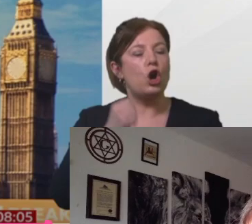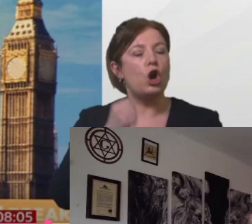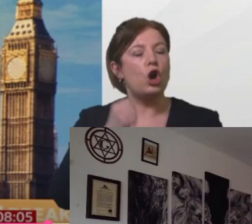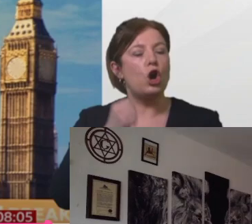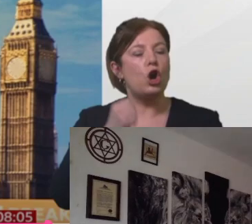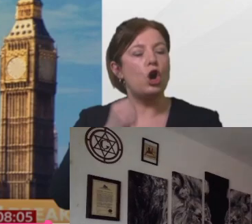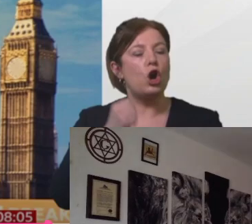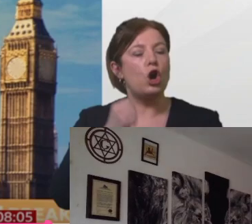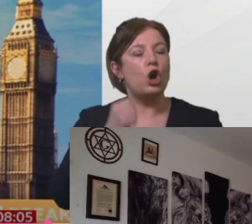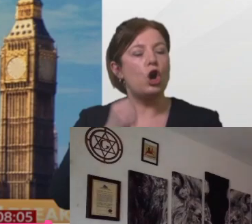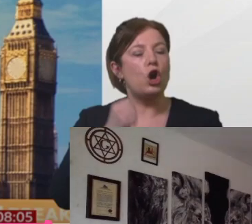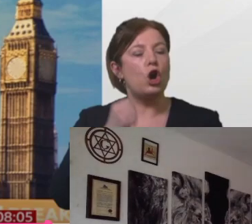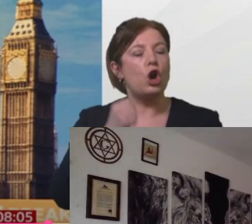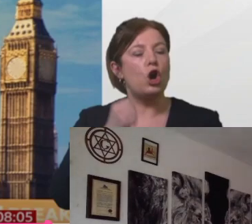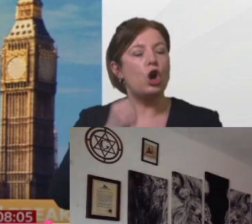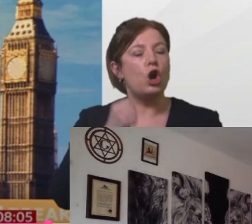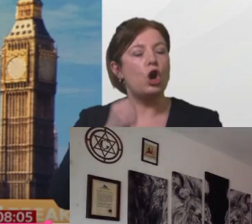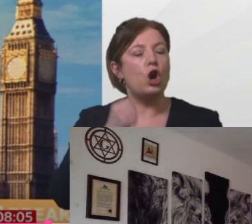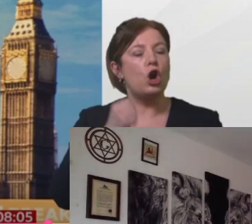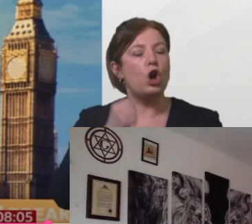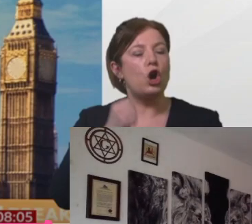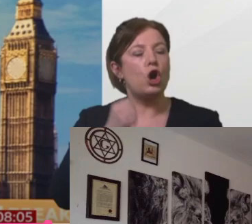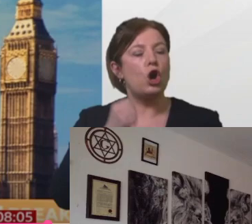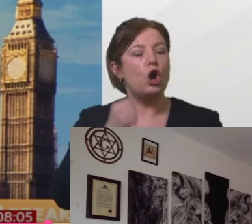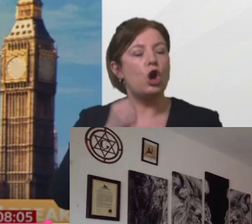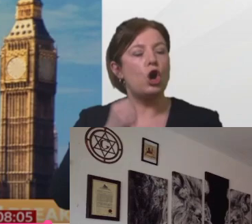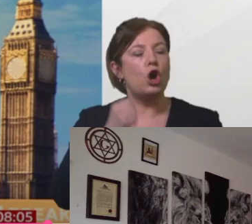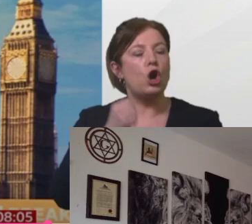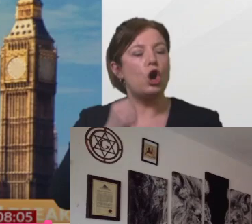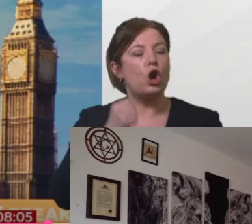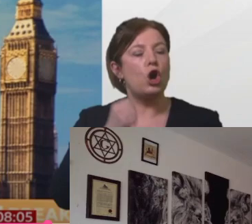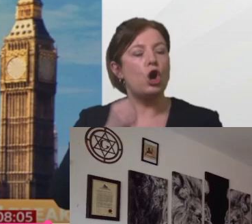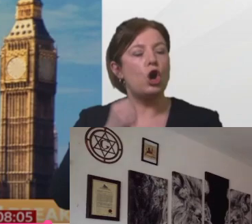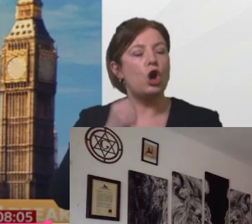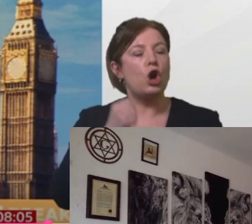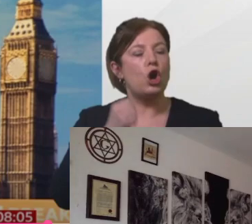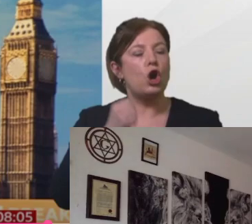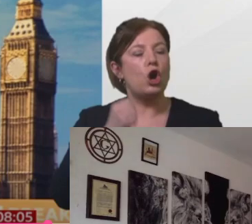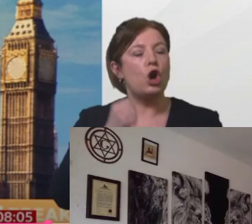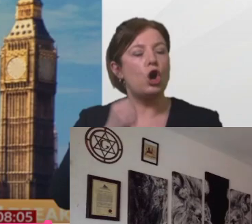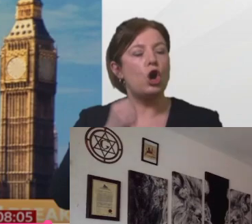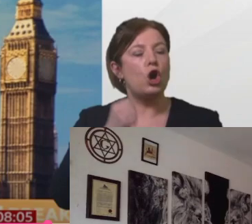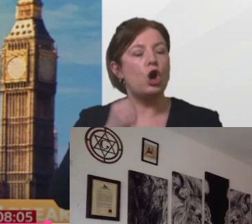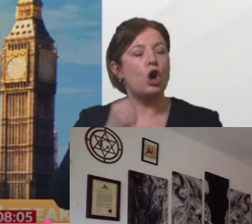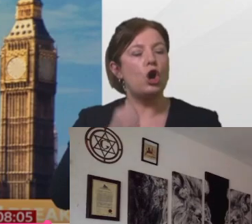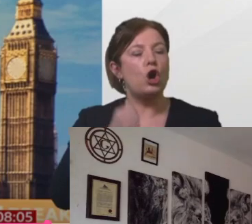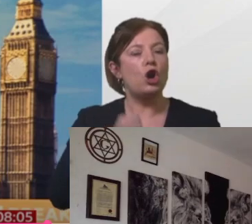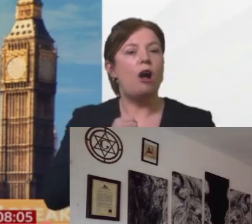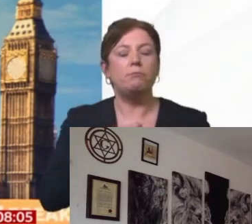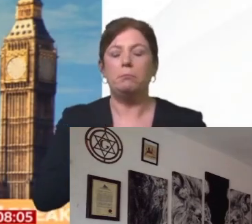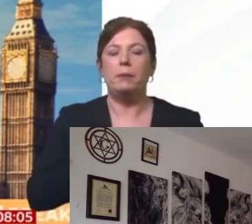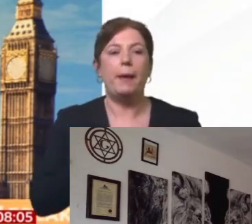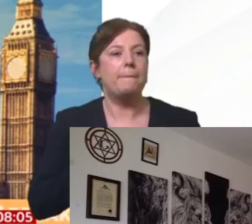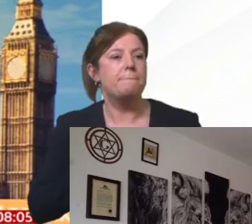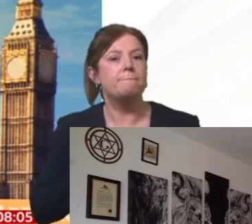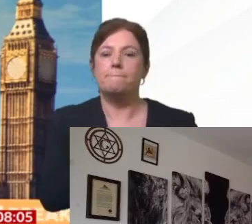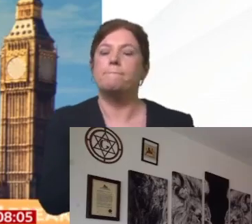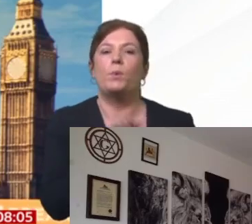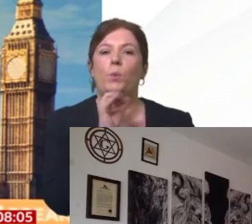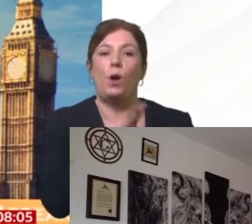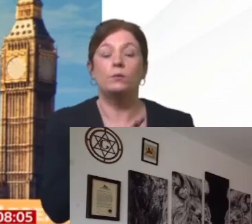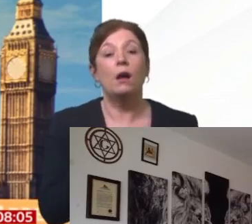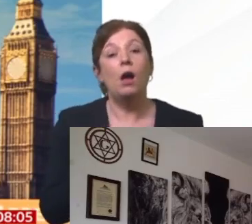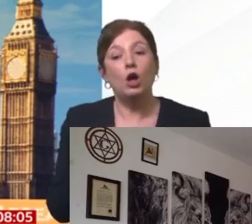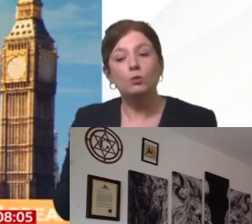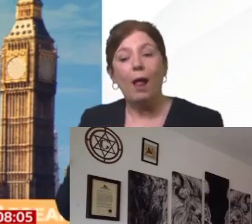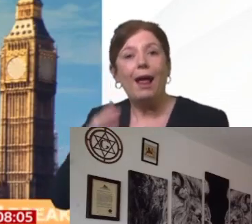way. Do your due diligence. It's not the Illuminati trying to wipe us out. Other public authorities, local